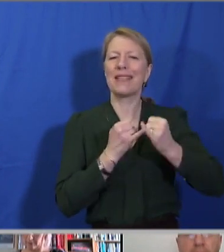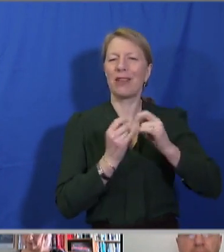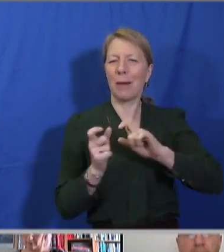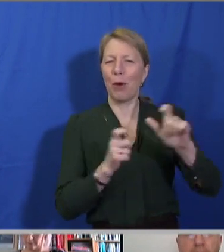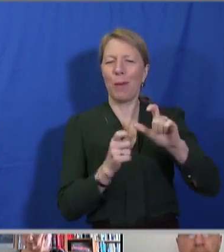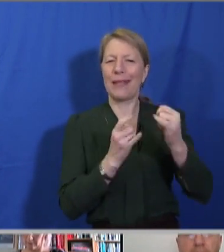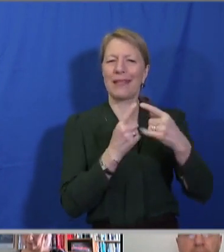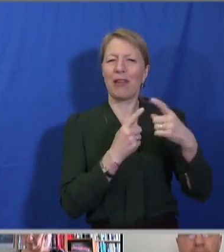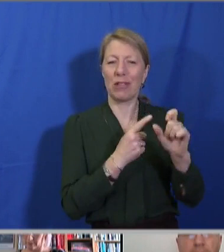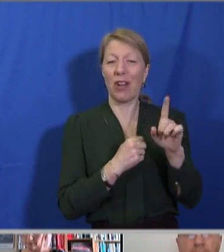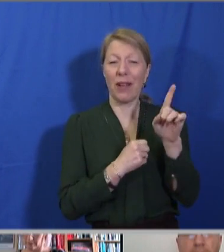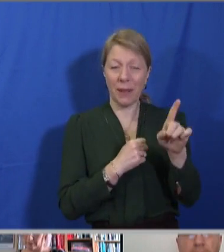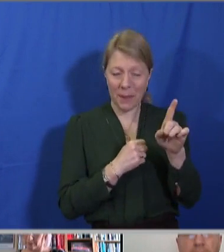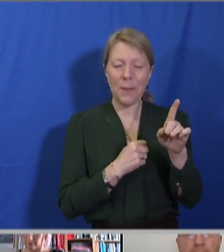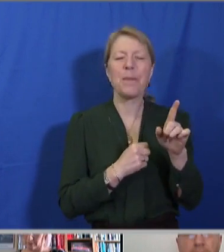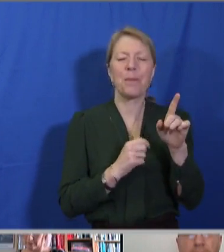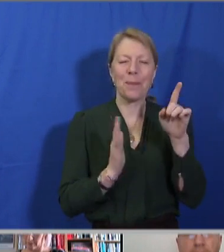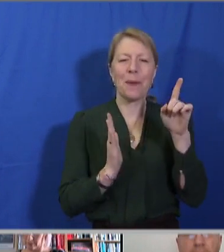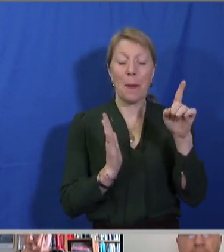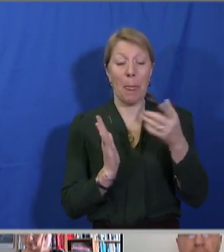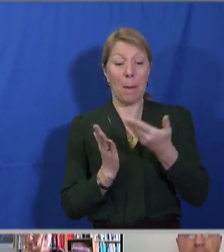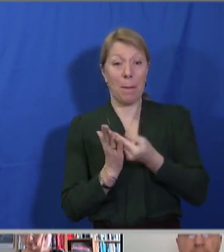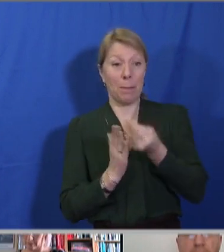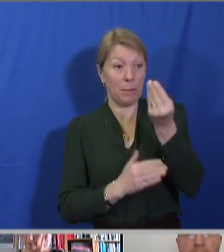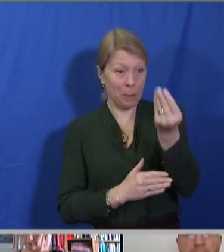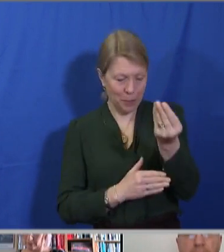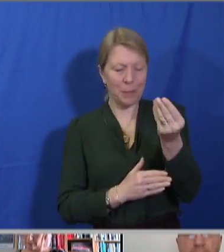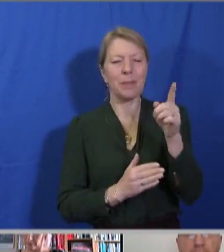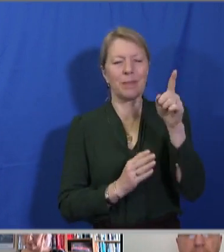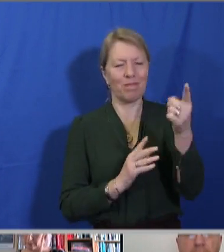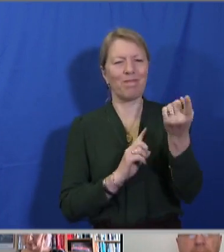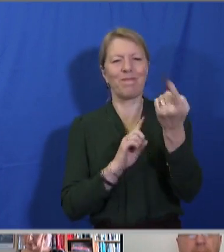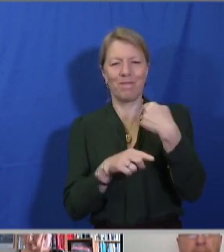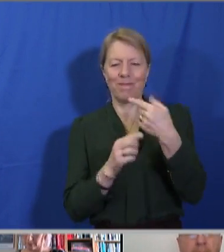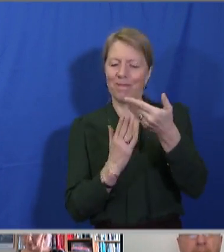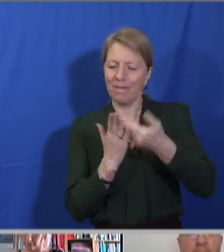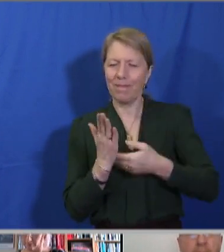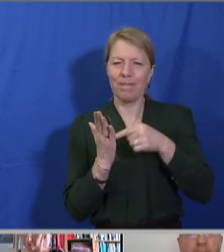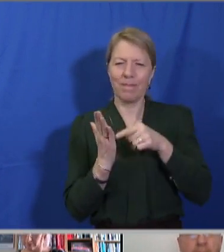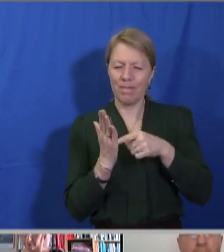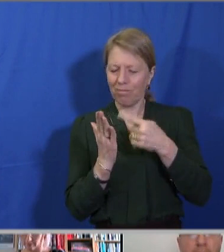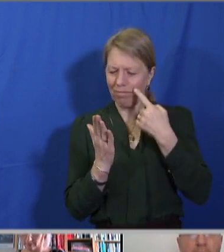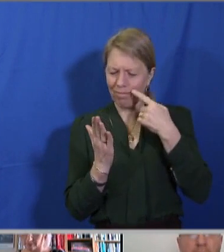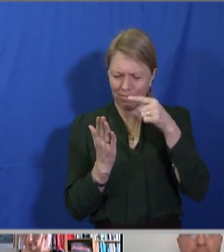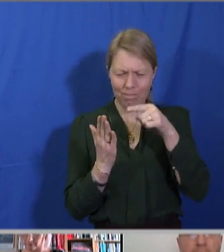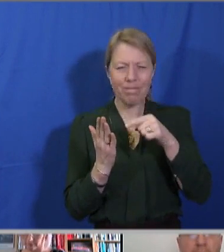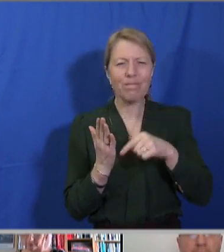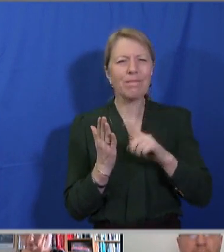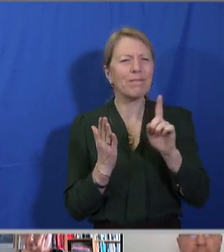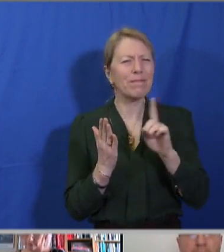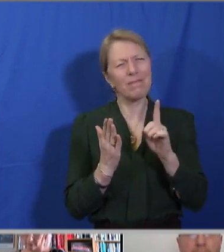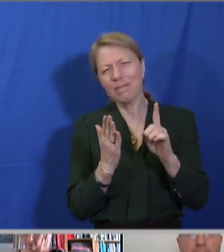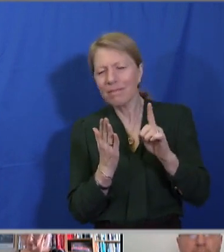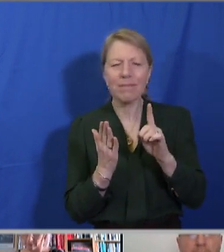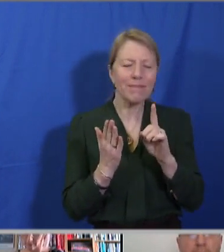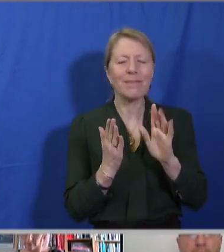back and challenged a number of the consultation, or sorry, the proposals within the submission to him. At this stage, it'd be very difficult for either